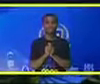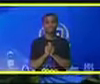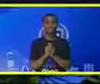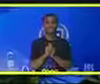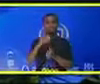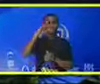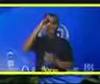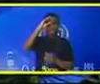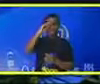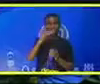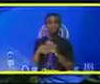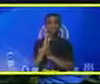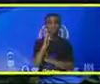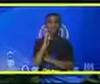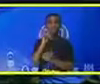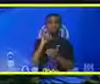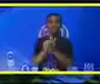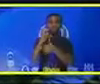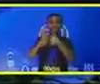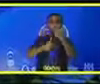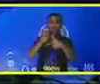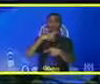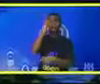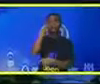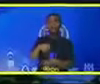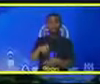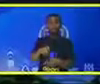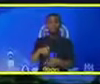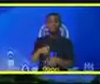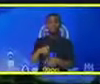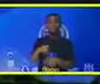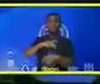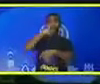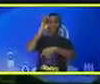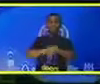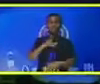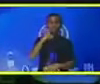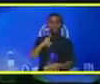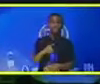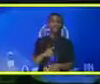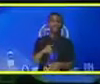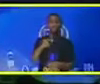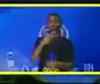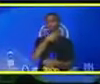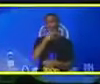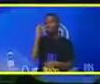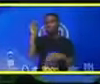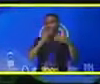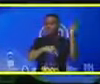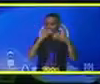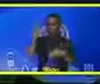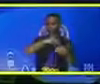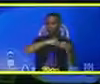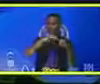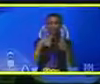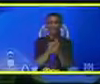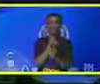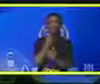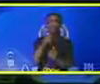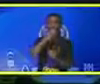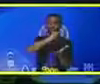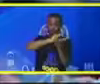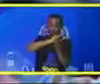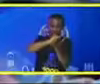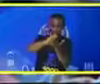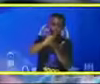God, that is the grace that must come on you. No matter how sincere you are, nations will not come and gather to hear you just because